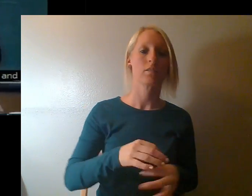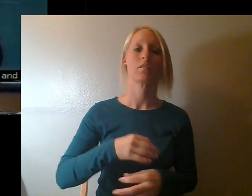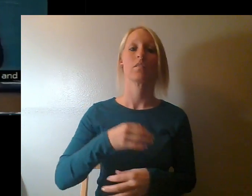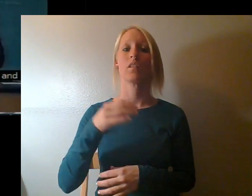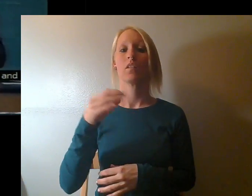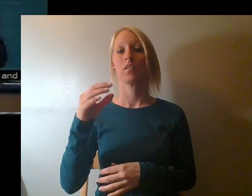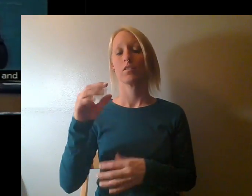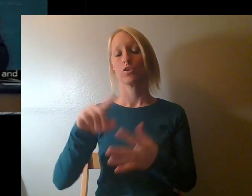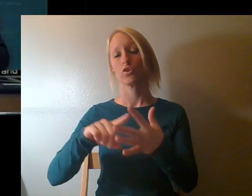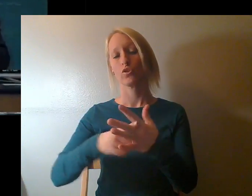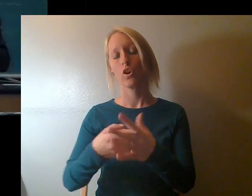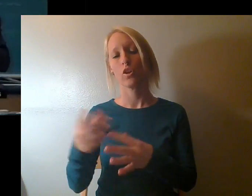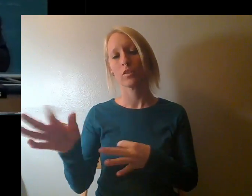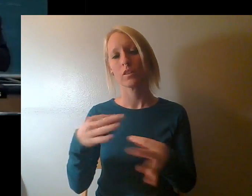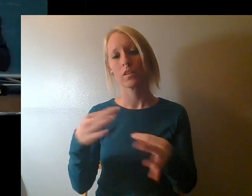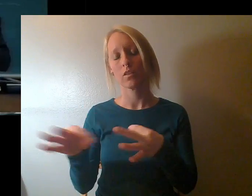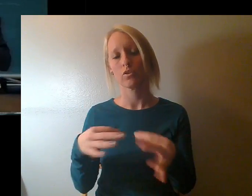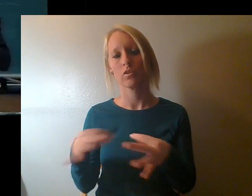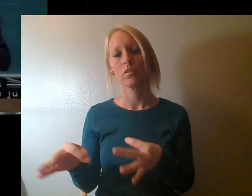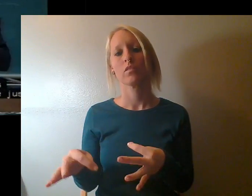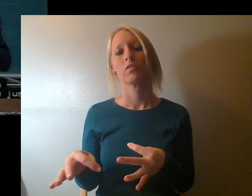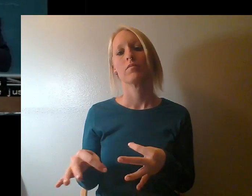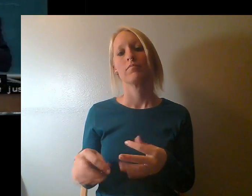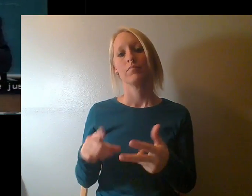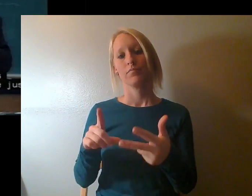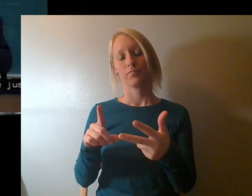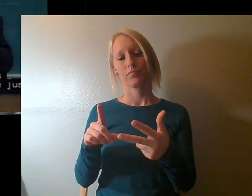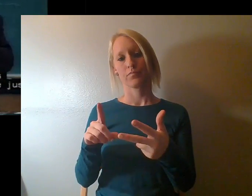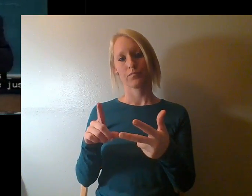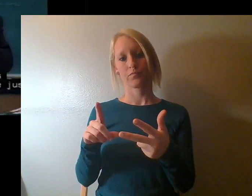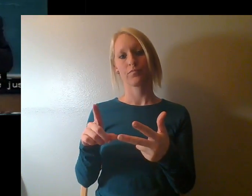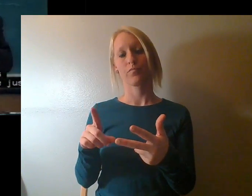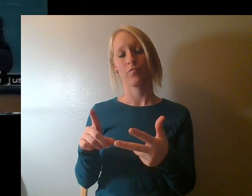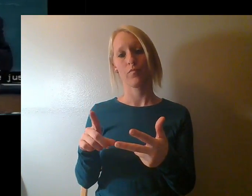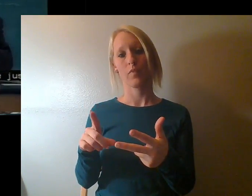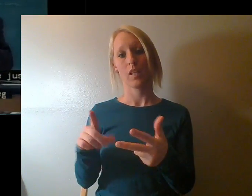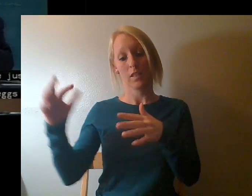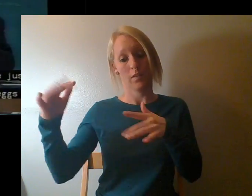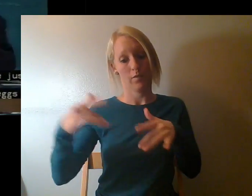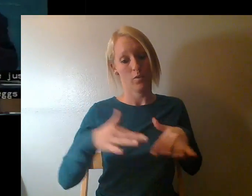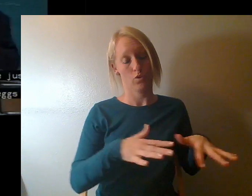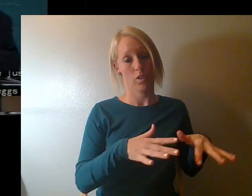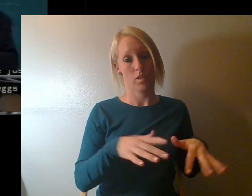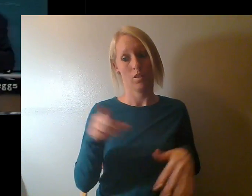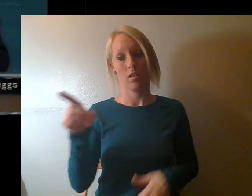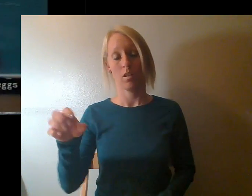osmosis. All right, now, if you want to try this thing with the eggs, please just be careful with them. Now, please, let me